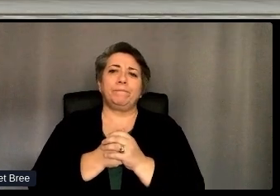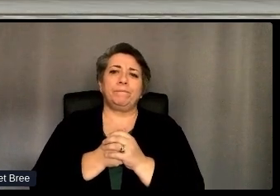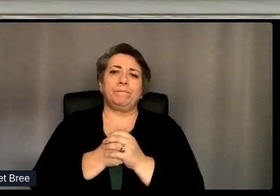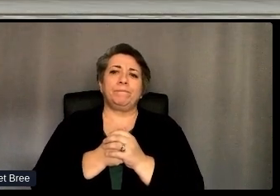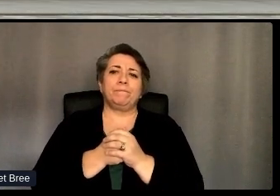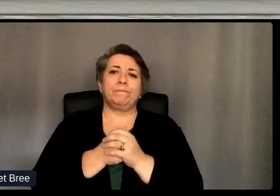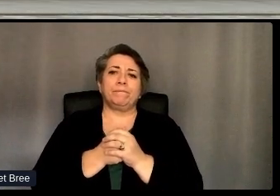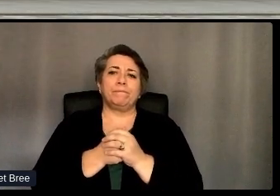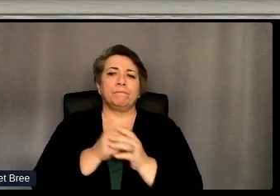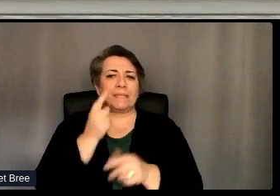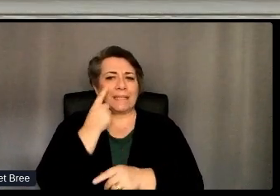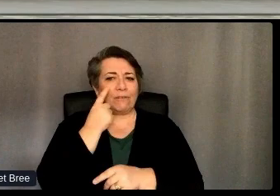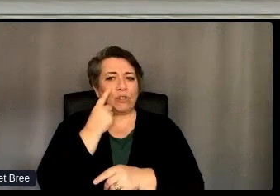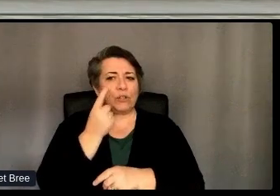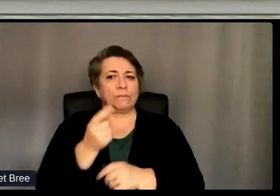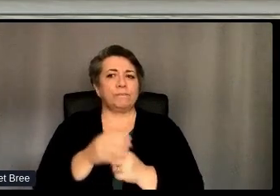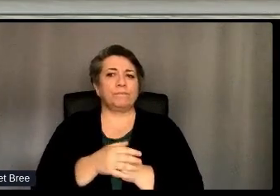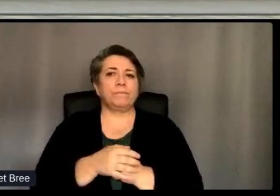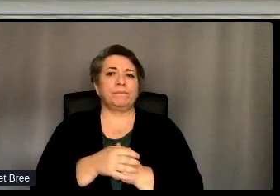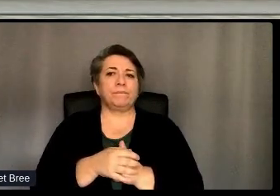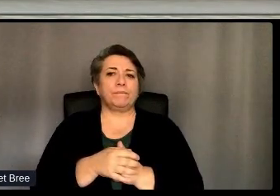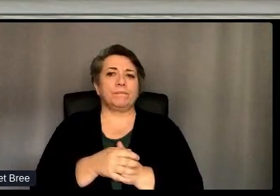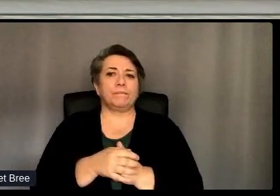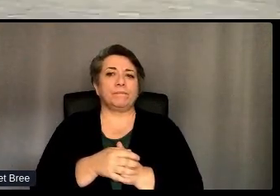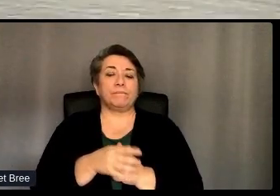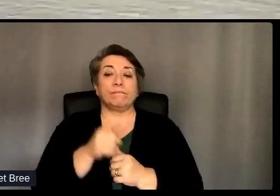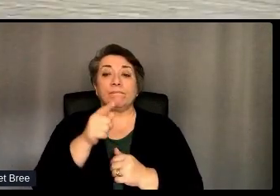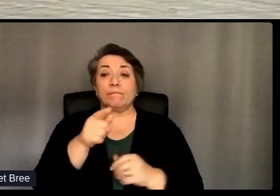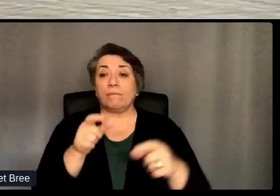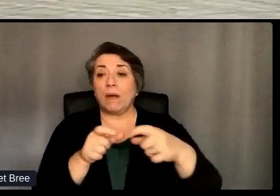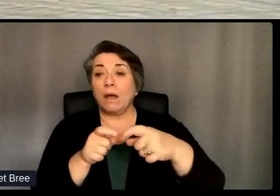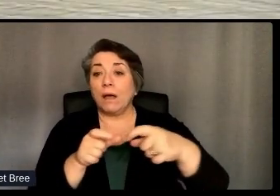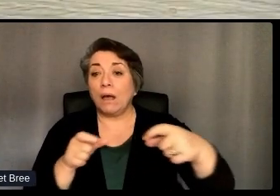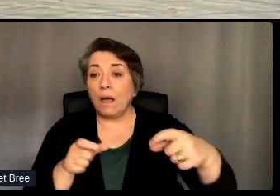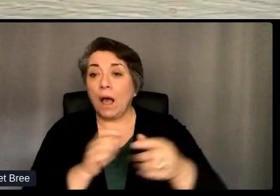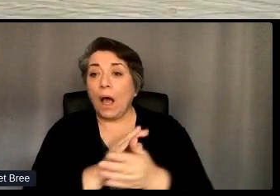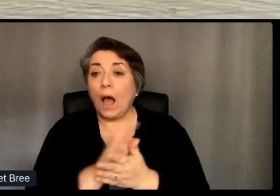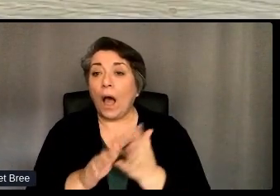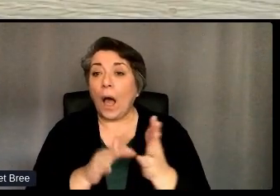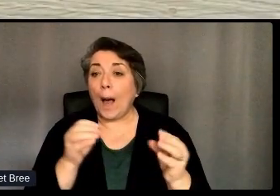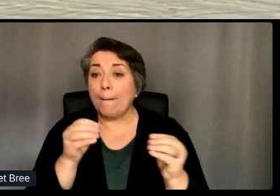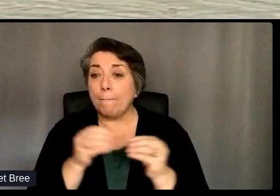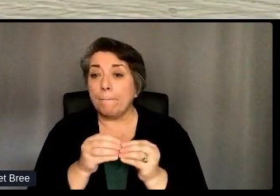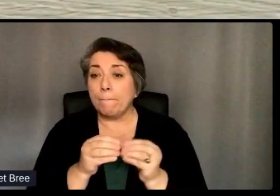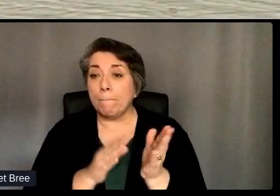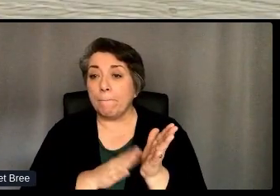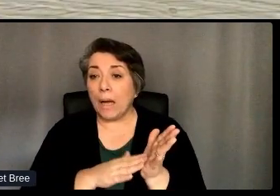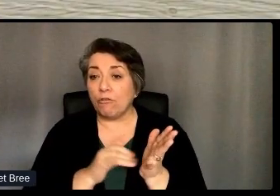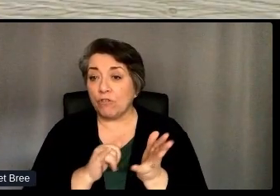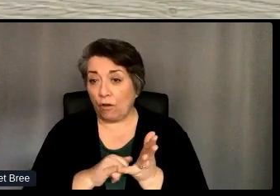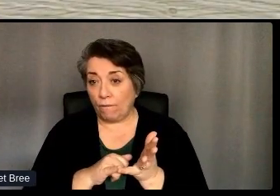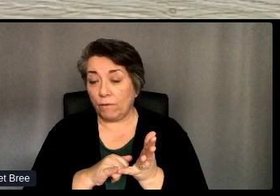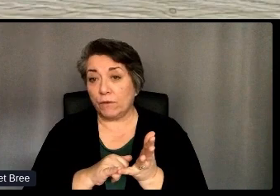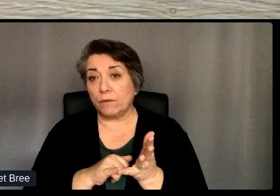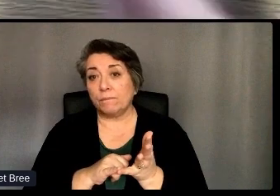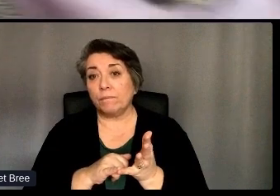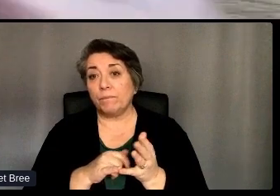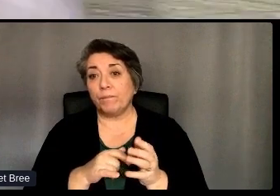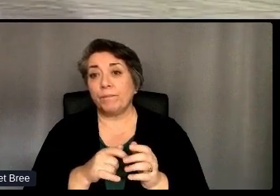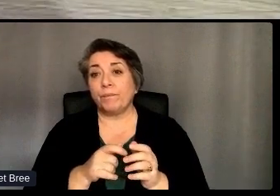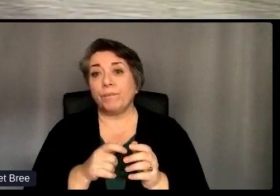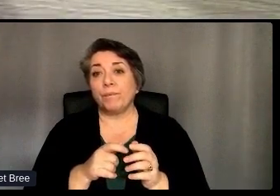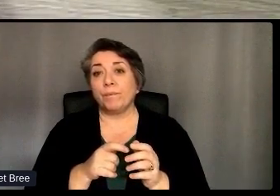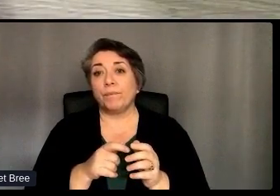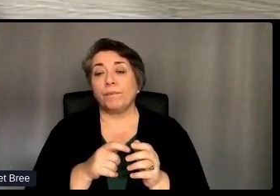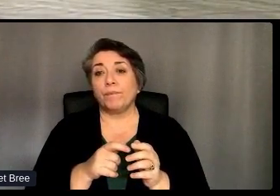Let's take a look. So as mentioned, this is the Microsoft Adaptive Hub that connects our adaptive buttons or existing